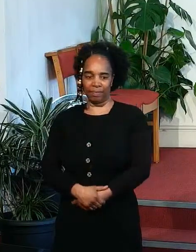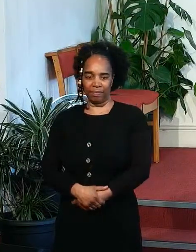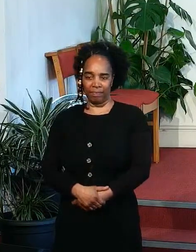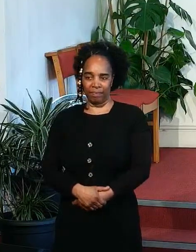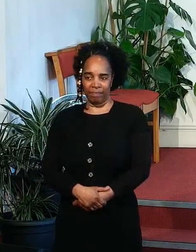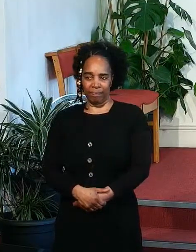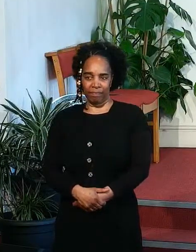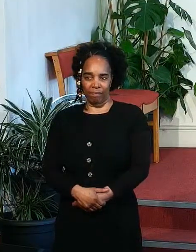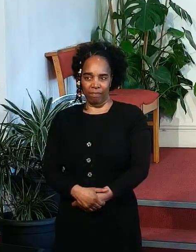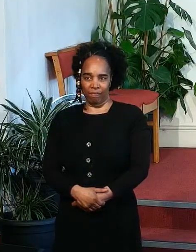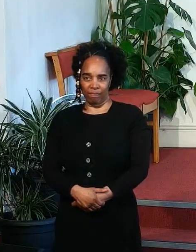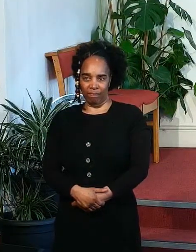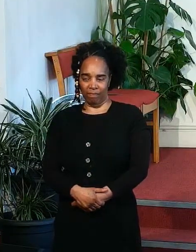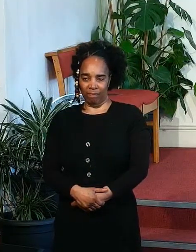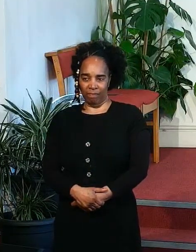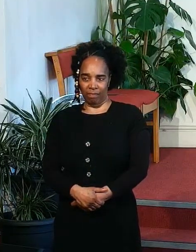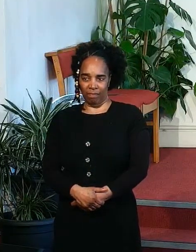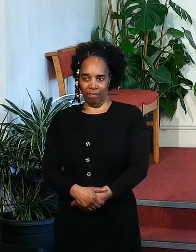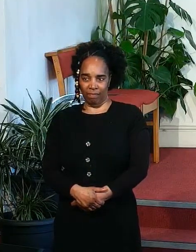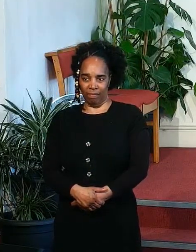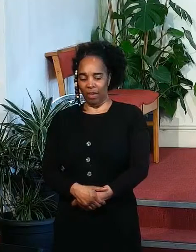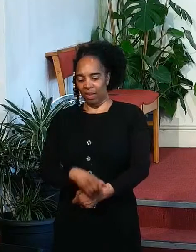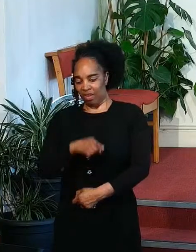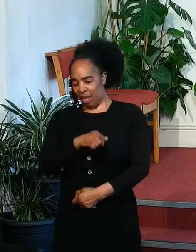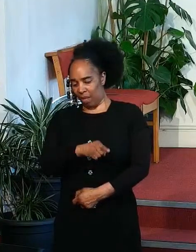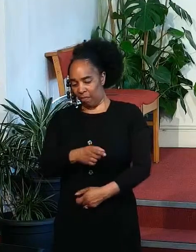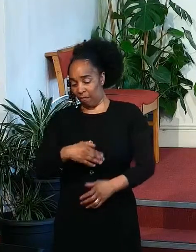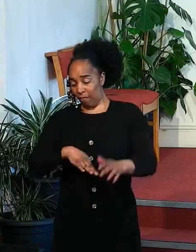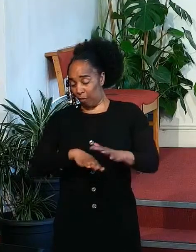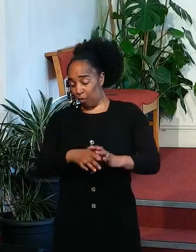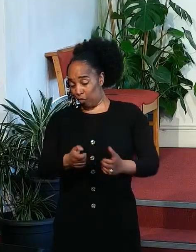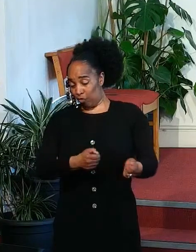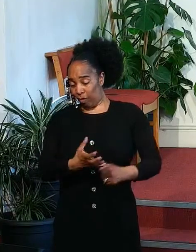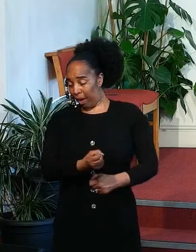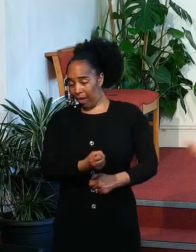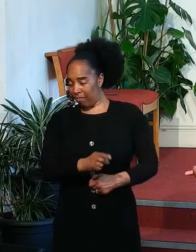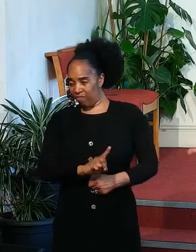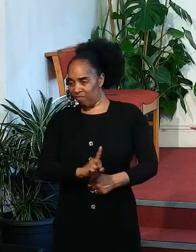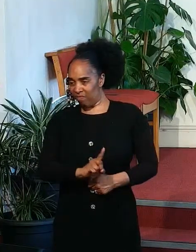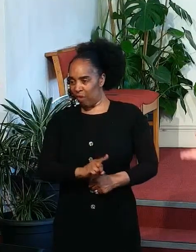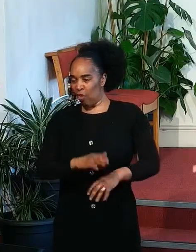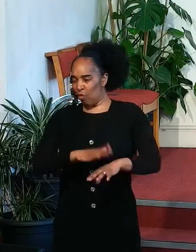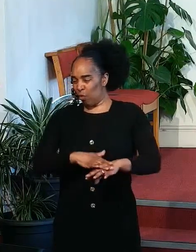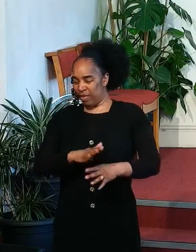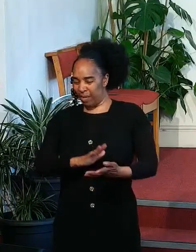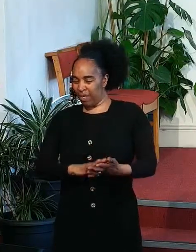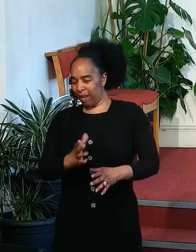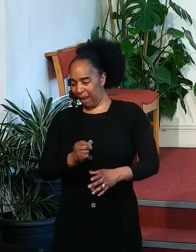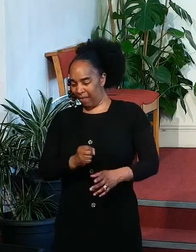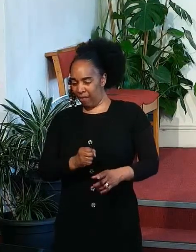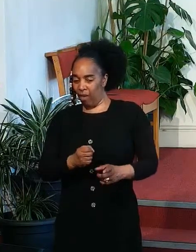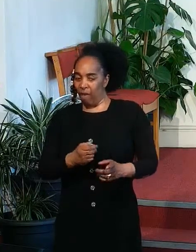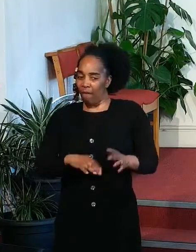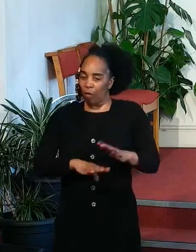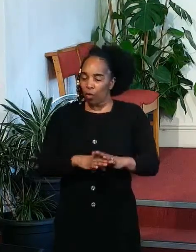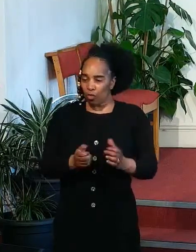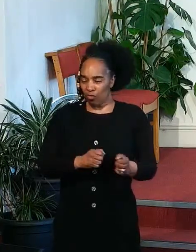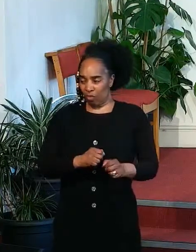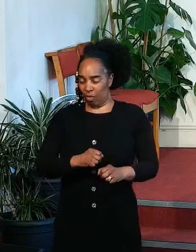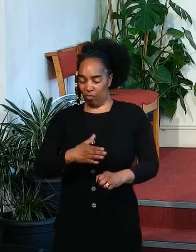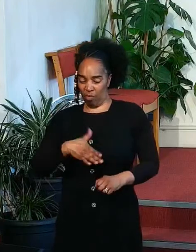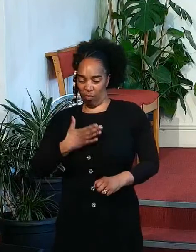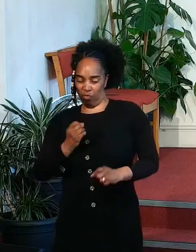tends to assume that they have full control of what they're doing, and they're deliberately disregarding their parents